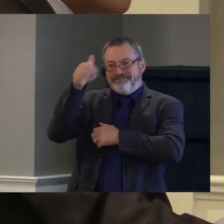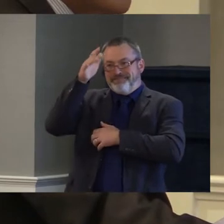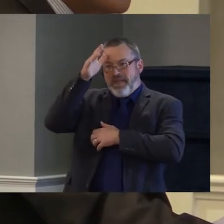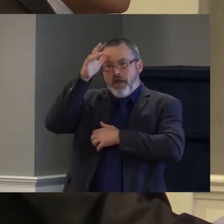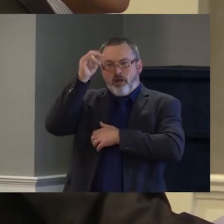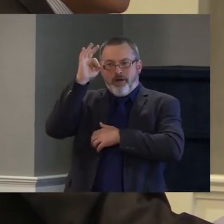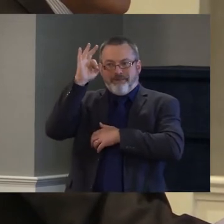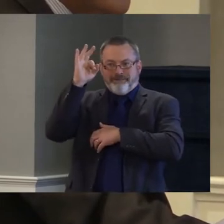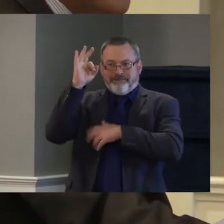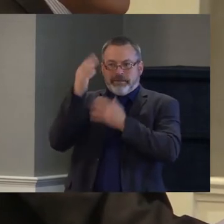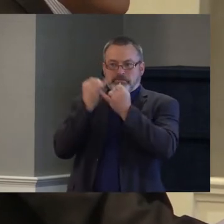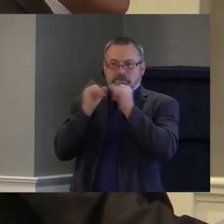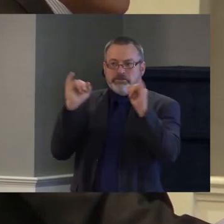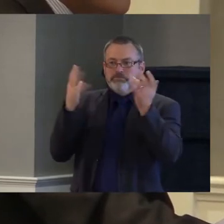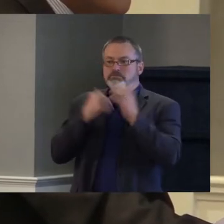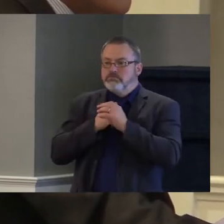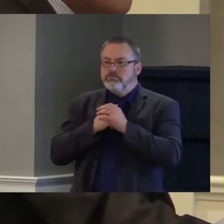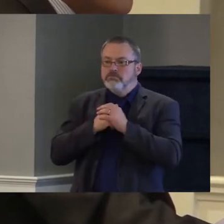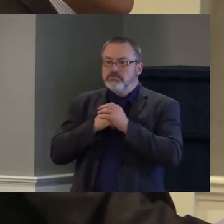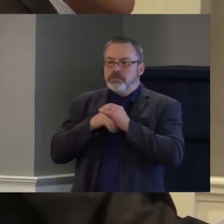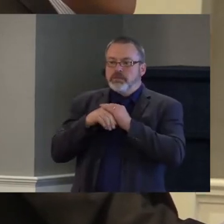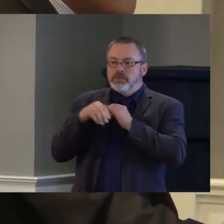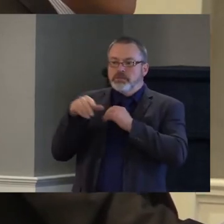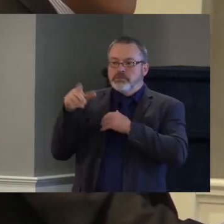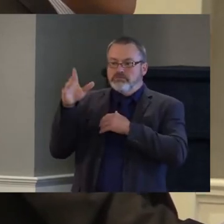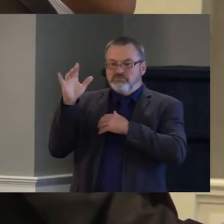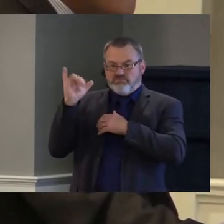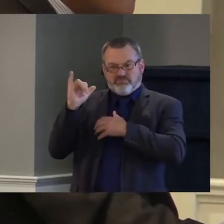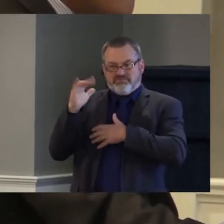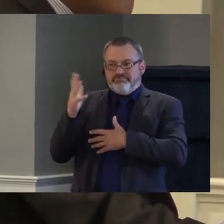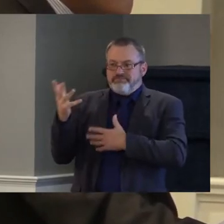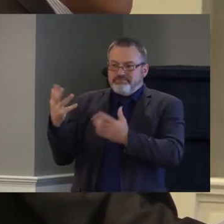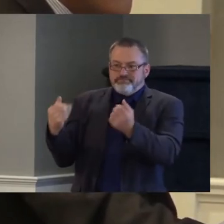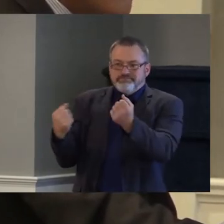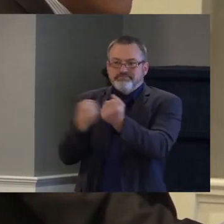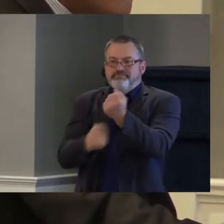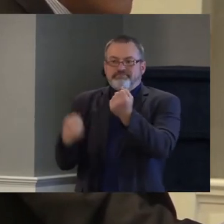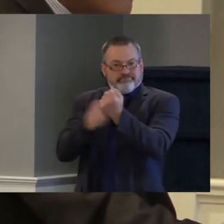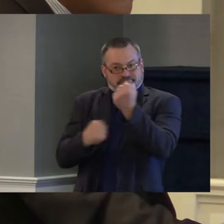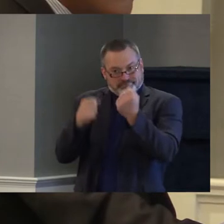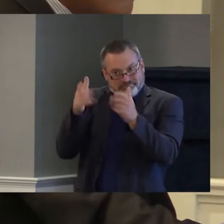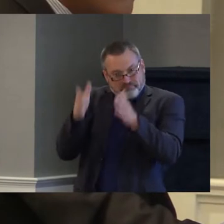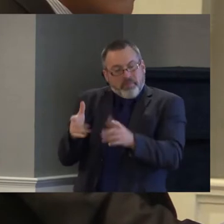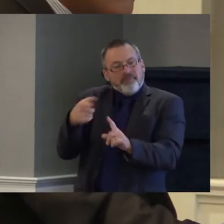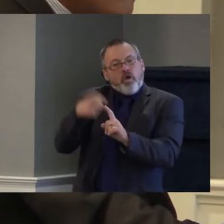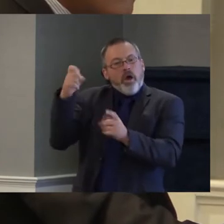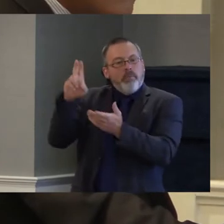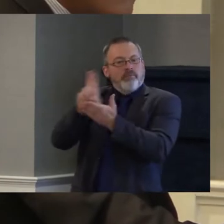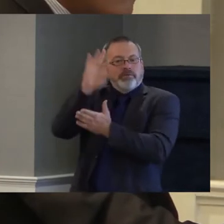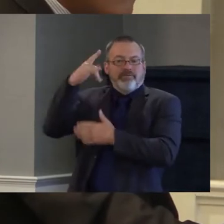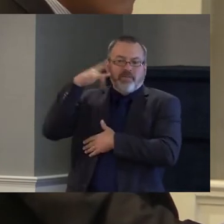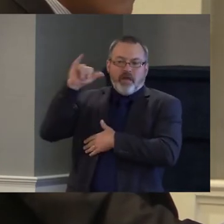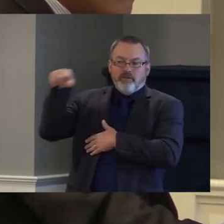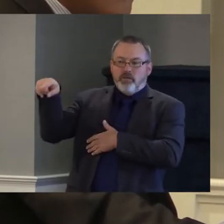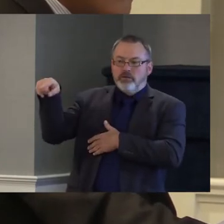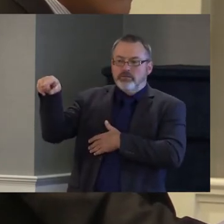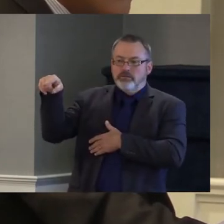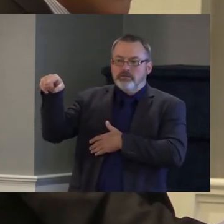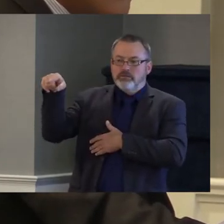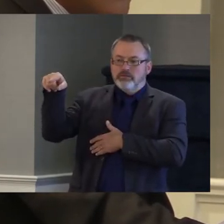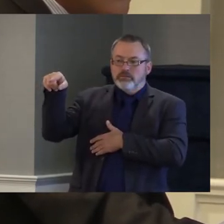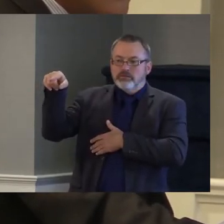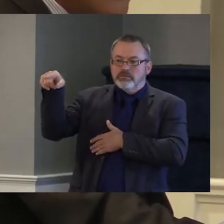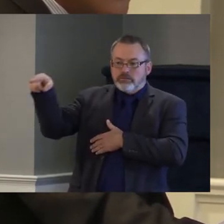University of California at Berkeley campus in the 1960s, to the 504 sit-in of 1977, which